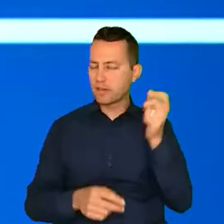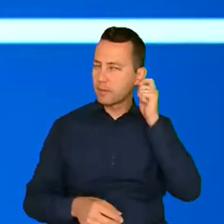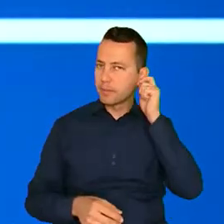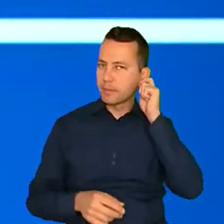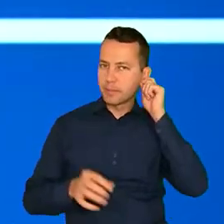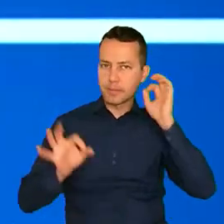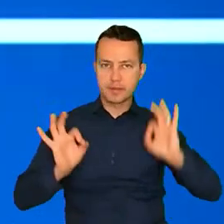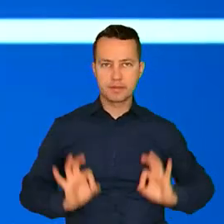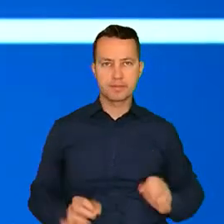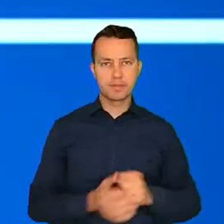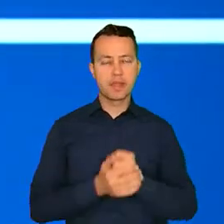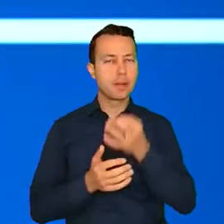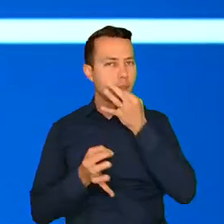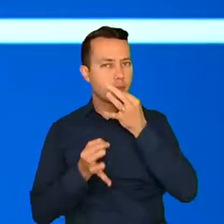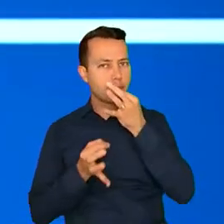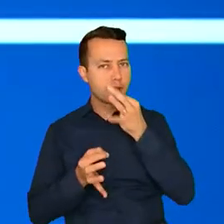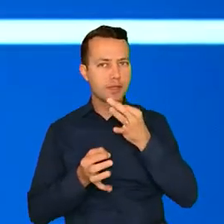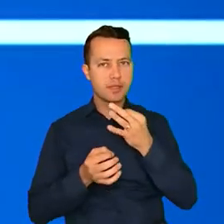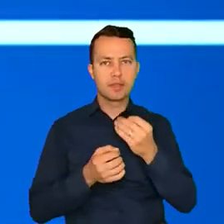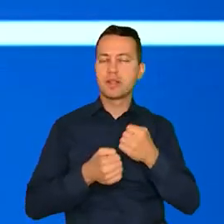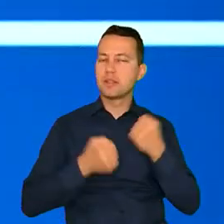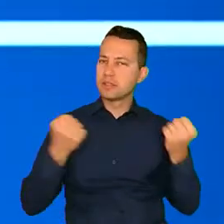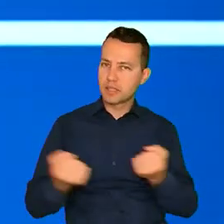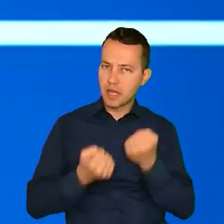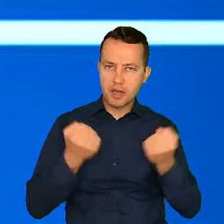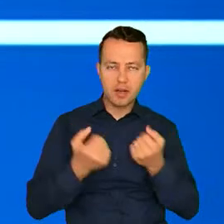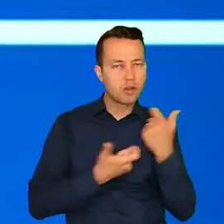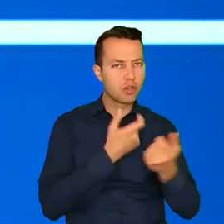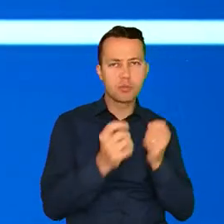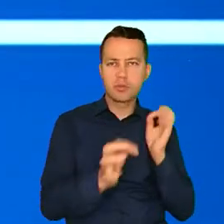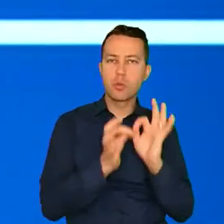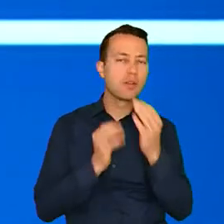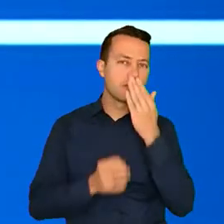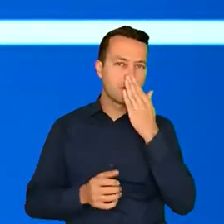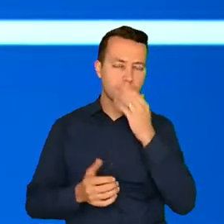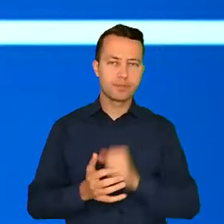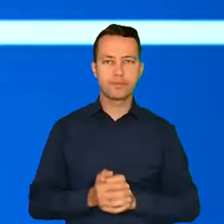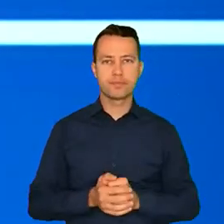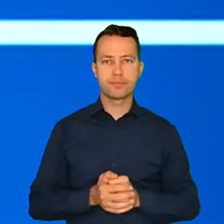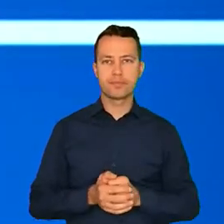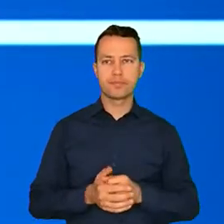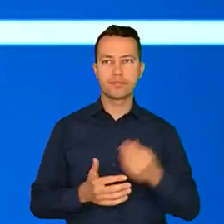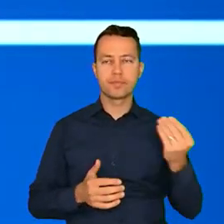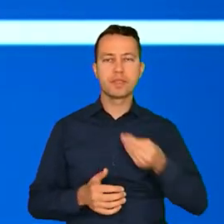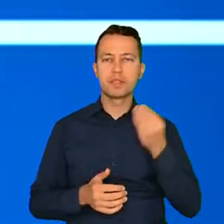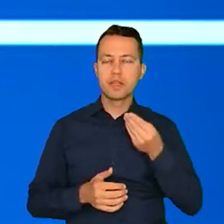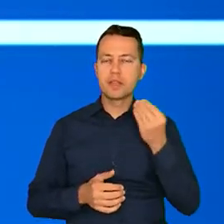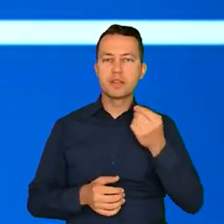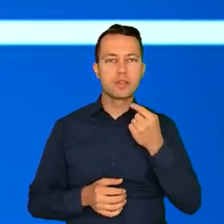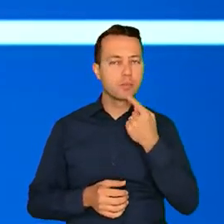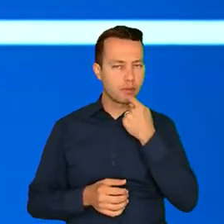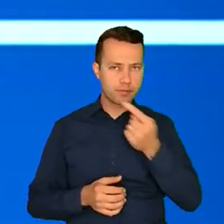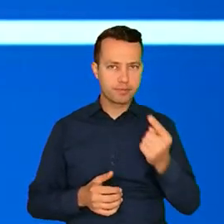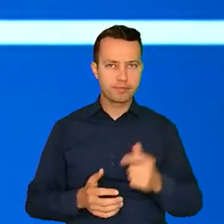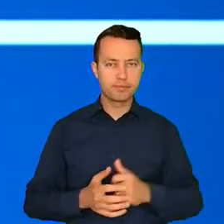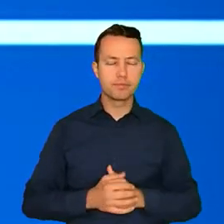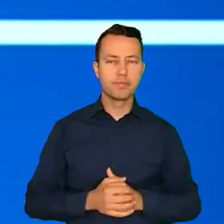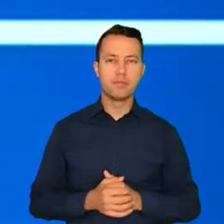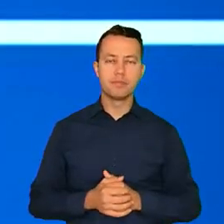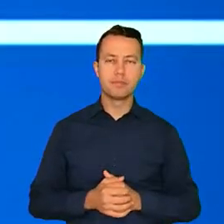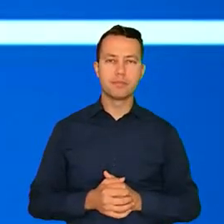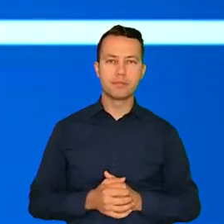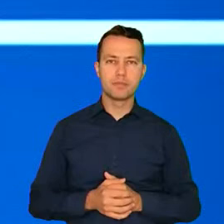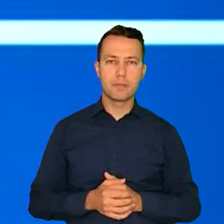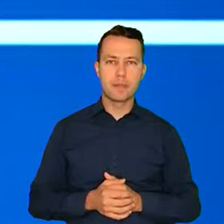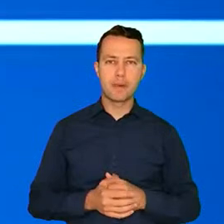Beata Faracik with our questions about due diligence. 2 words from me. So first of all, I'd